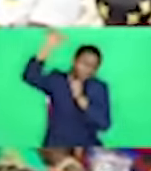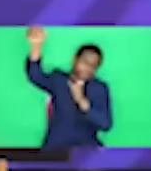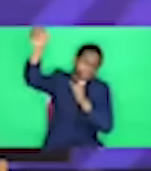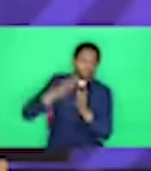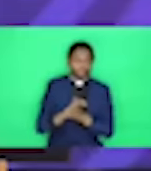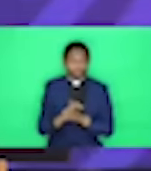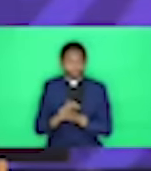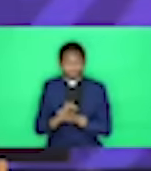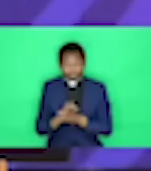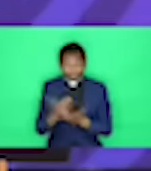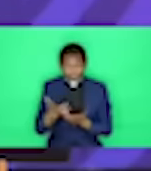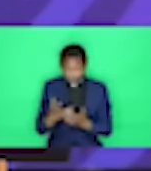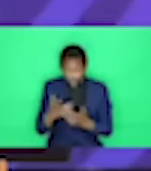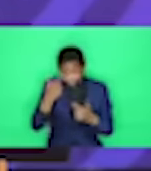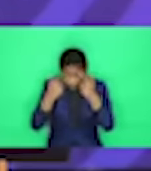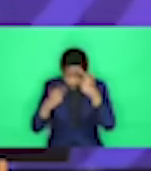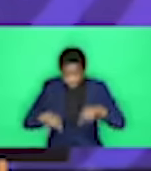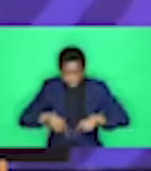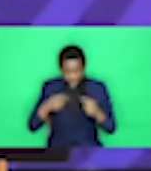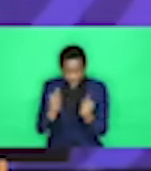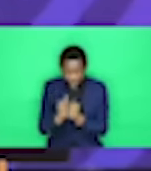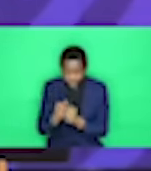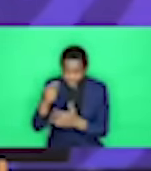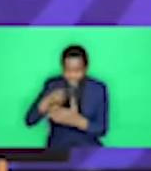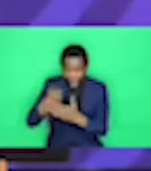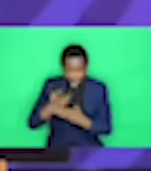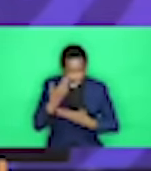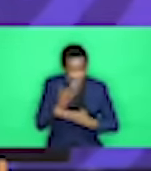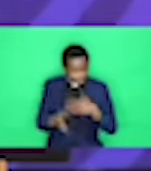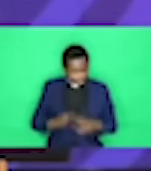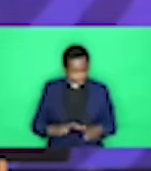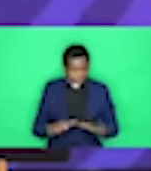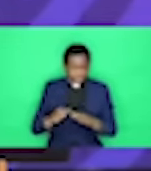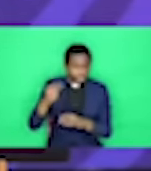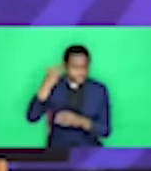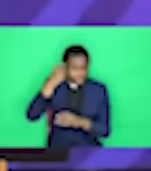they live with the next generation in mind. They